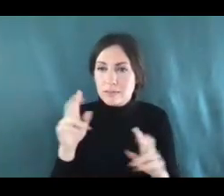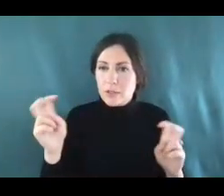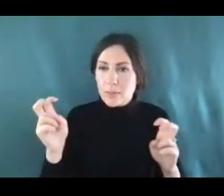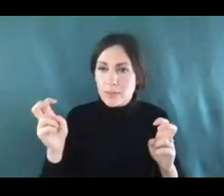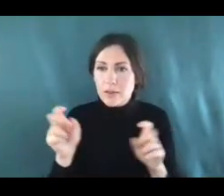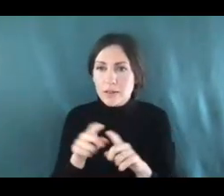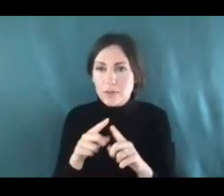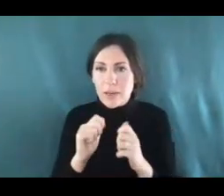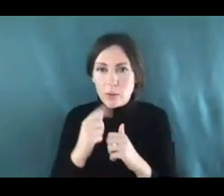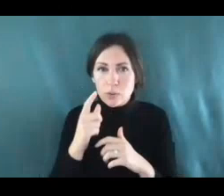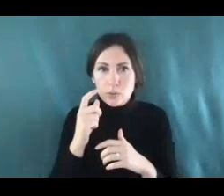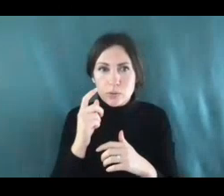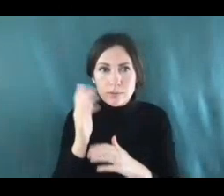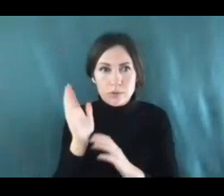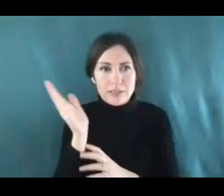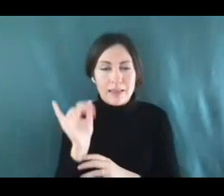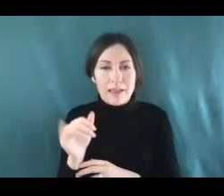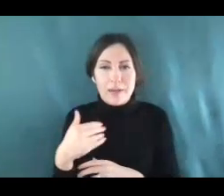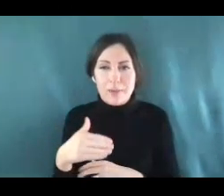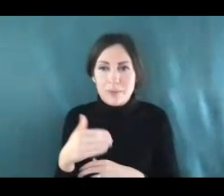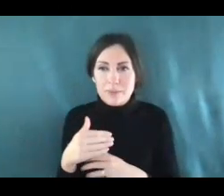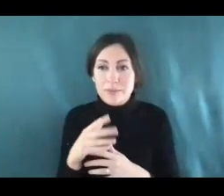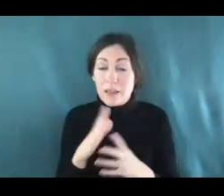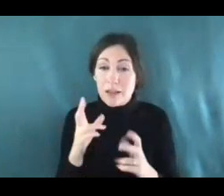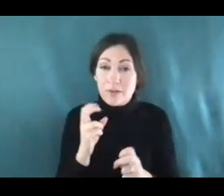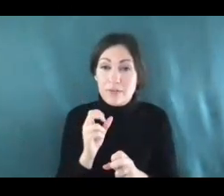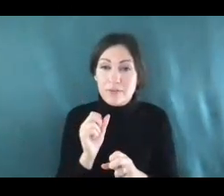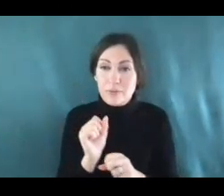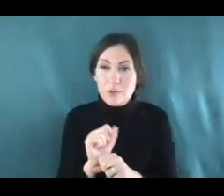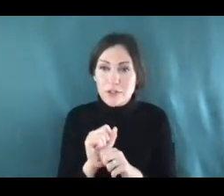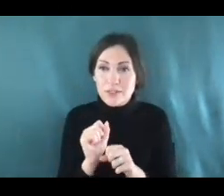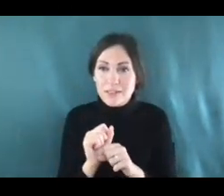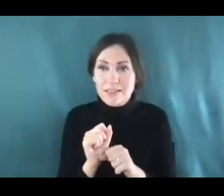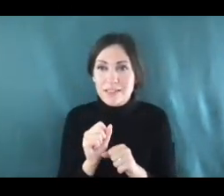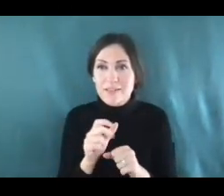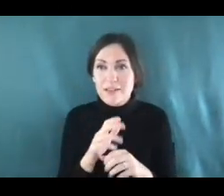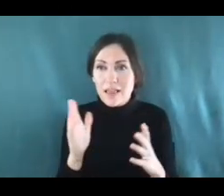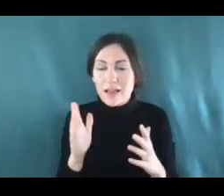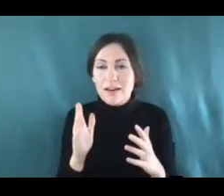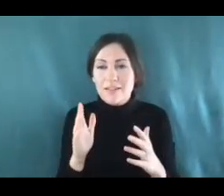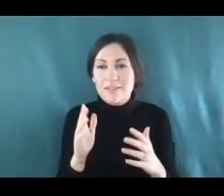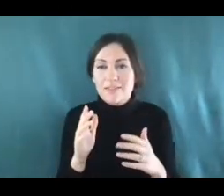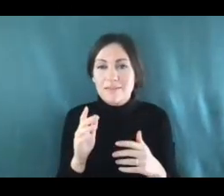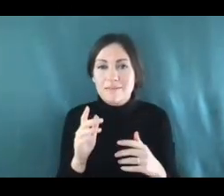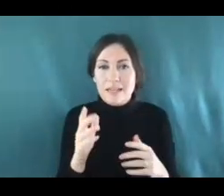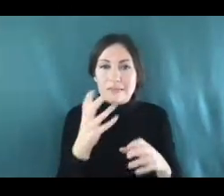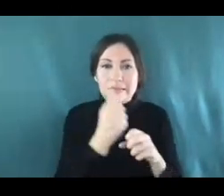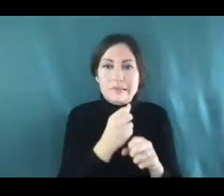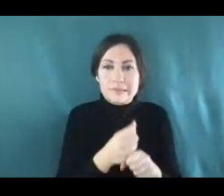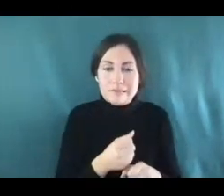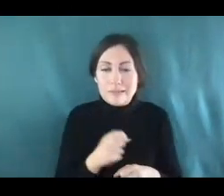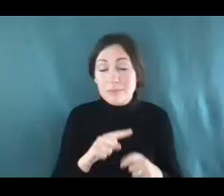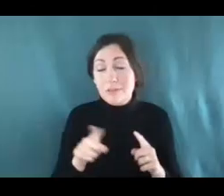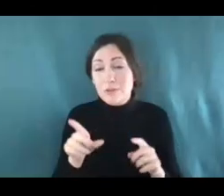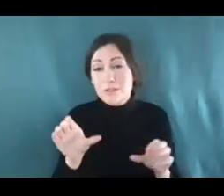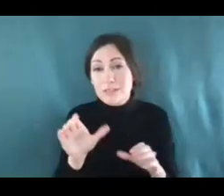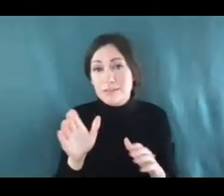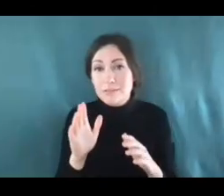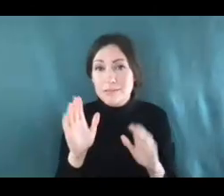of it, because it's difficult work, to your point, and there's a lot of alphabet soup, but you've done incredible. So thank you for